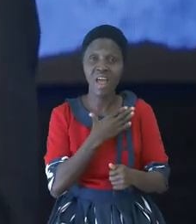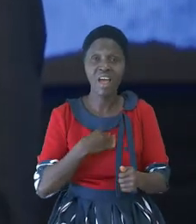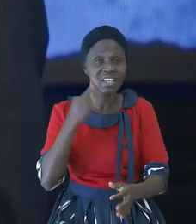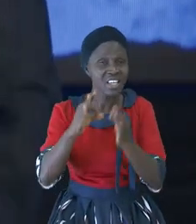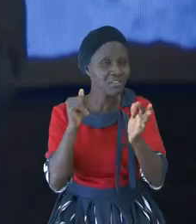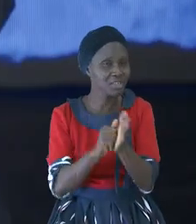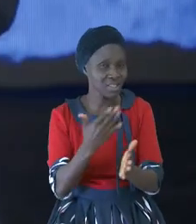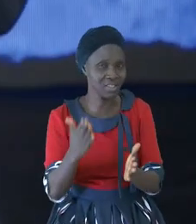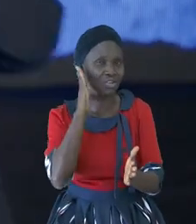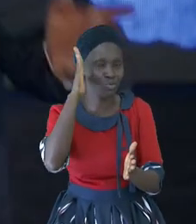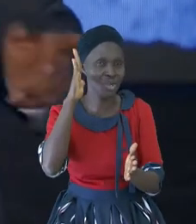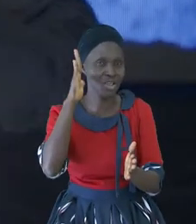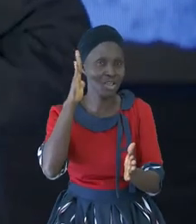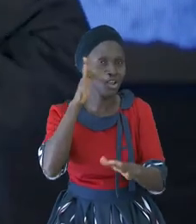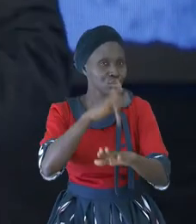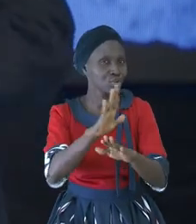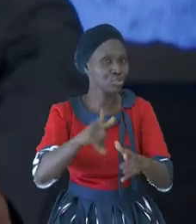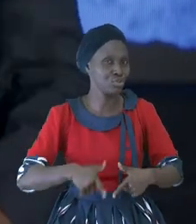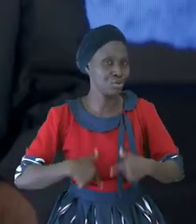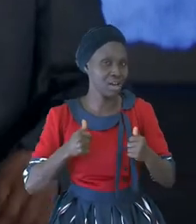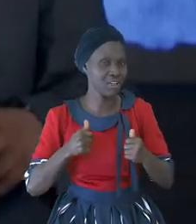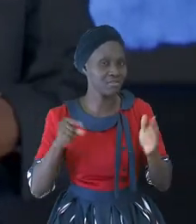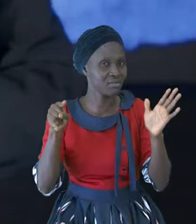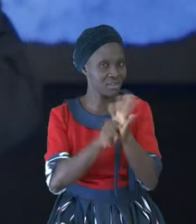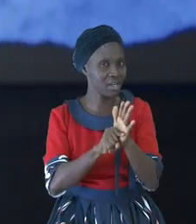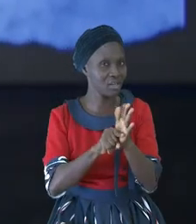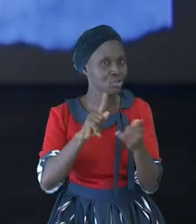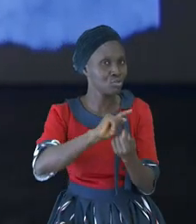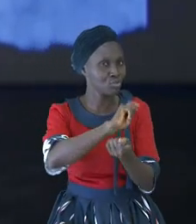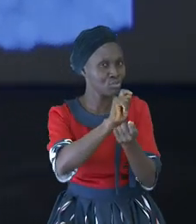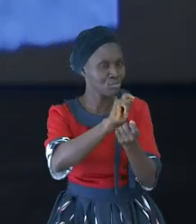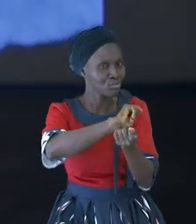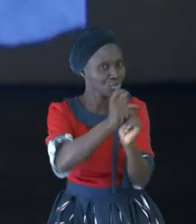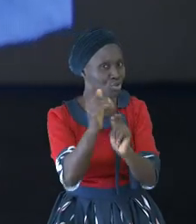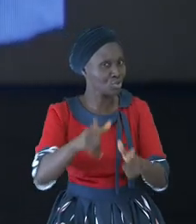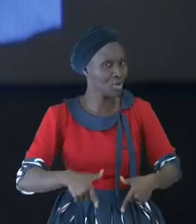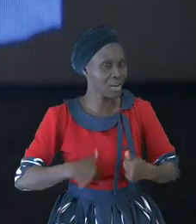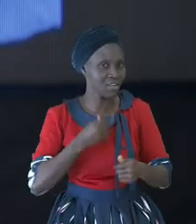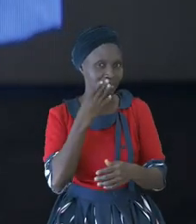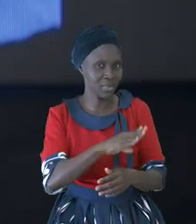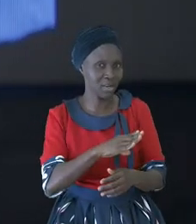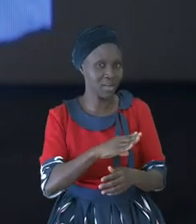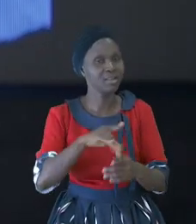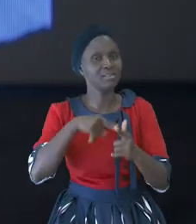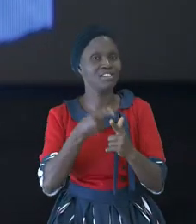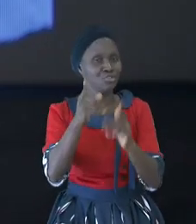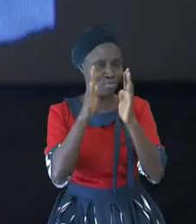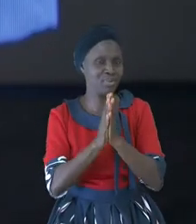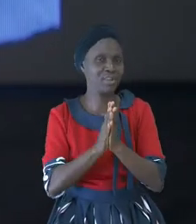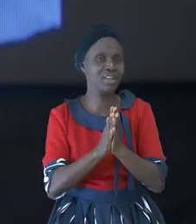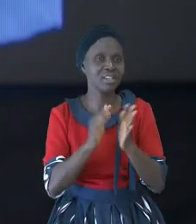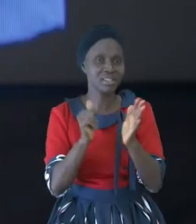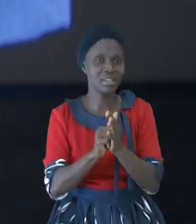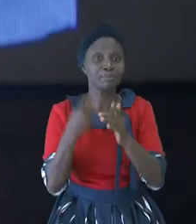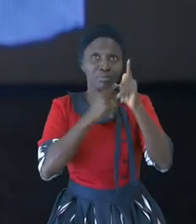life negatively, your life will be turned up upside down. And then you say, the Lord will, not that he may, is going to do